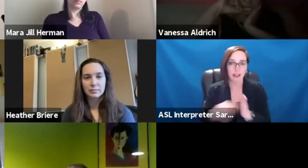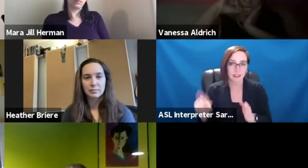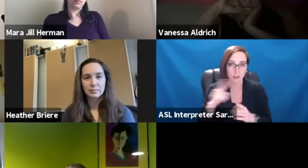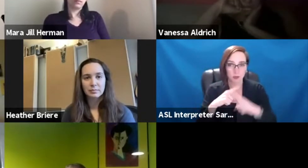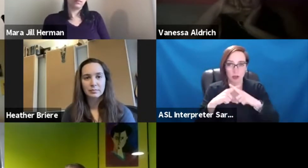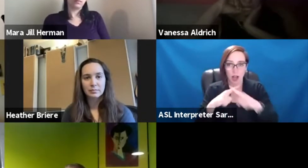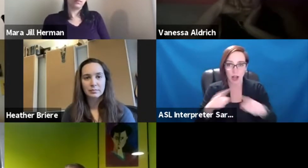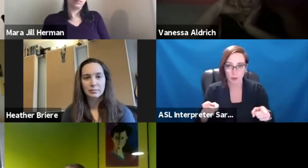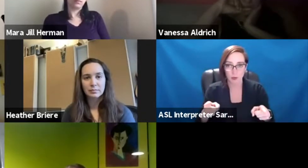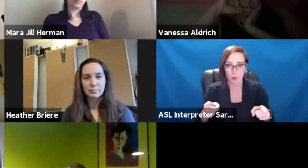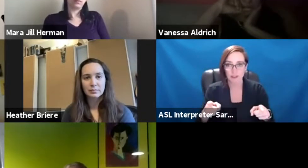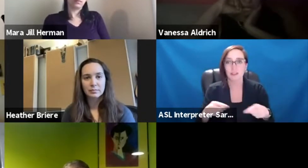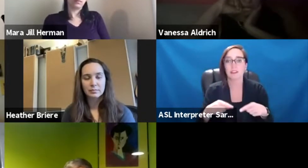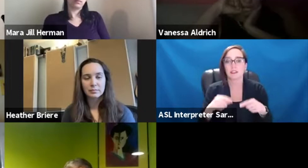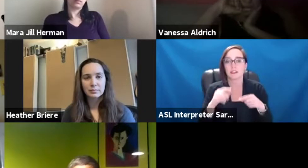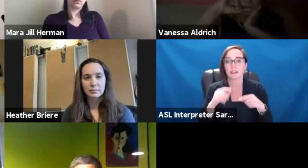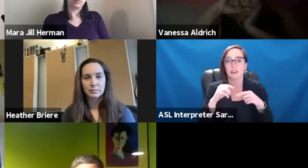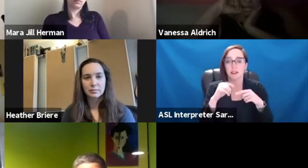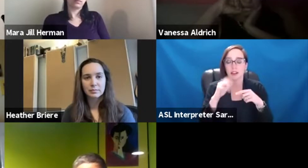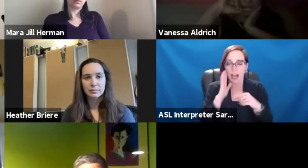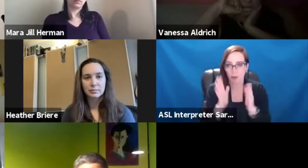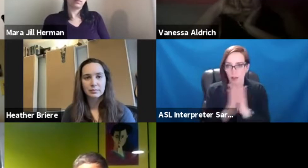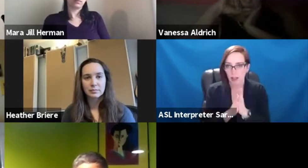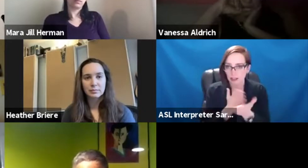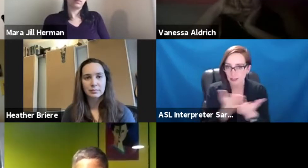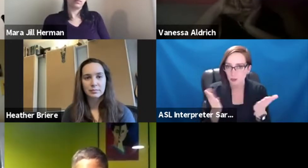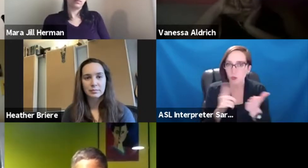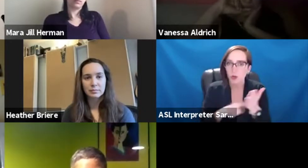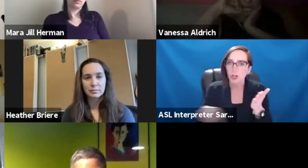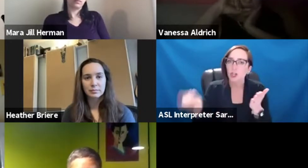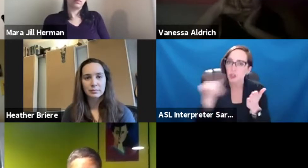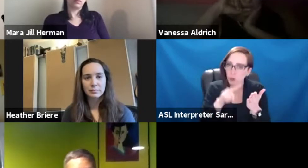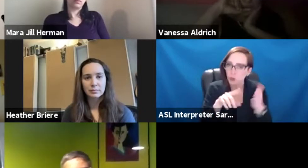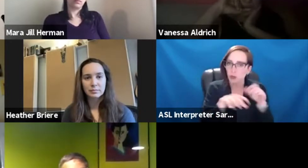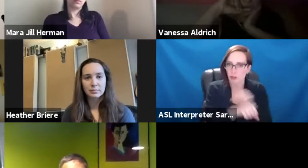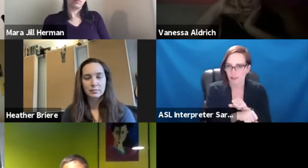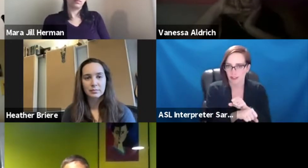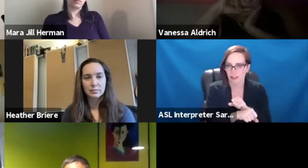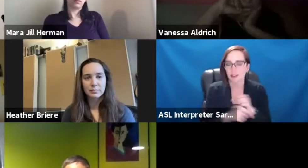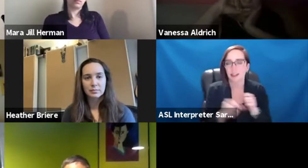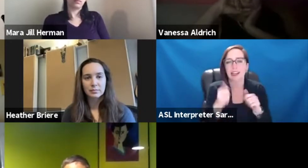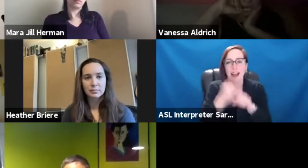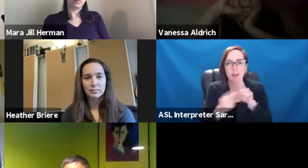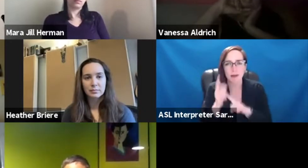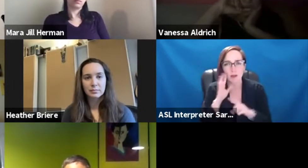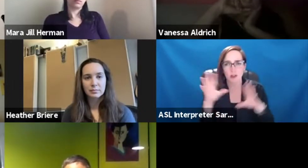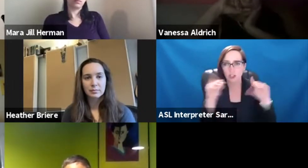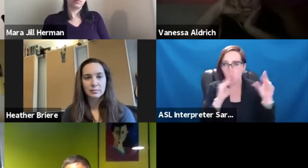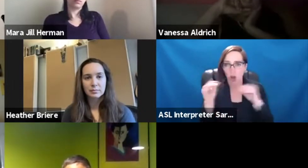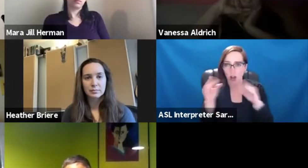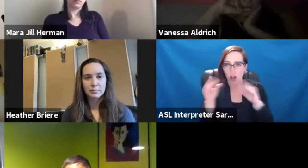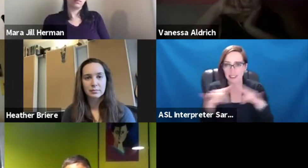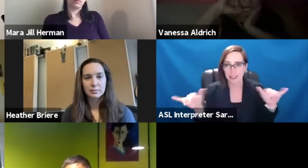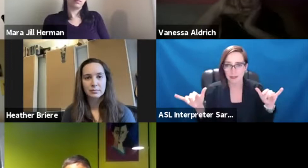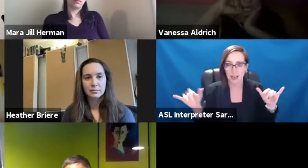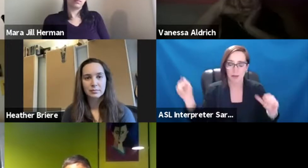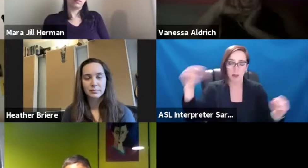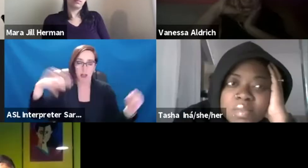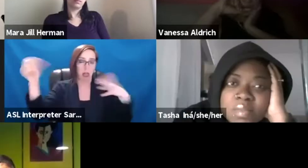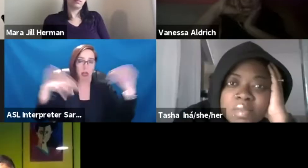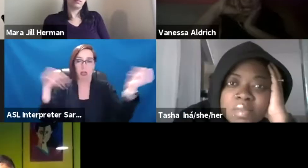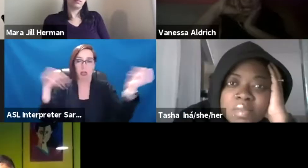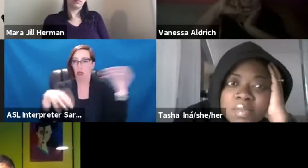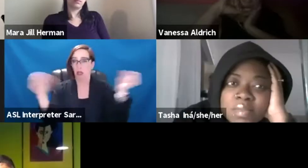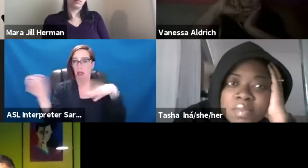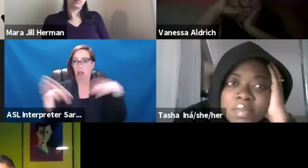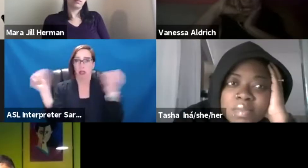to ring, and I'm going to invite you, what are you grieving? And we'll just allow that to pour in all together